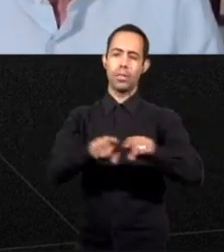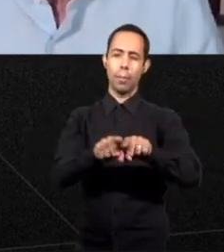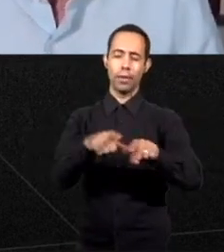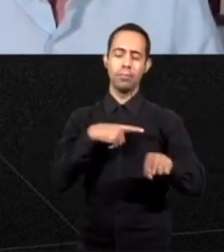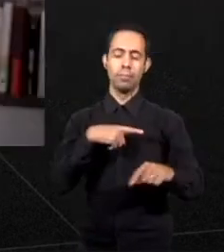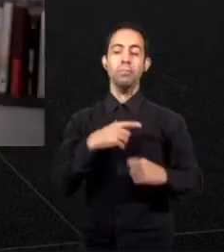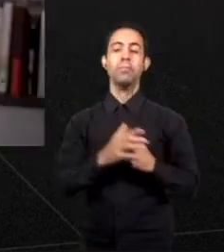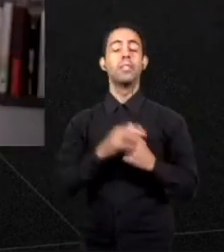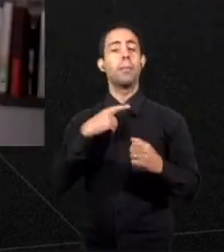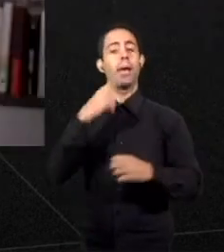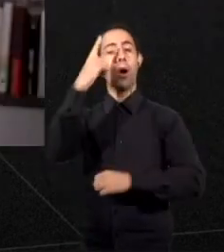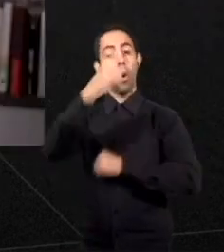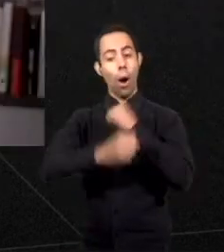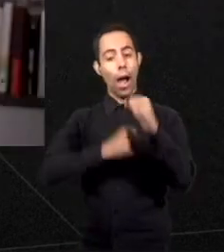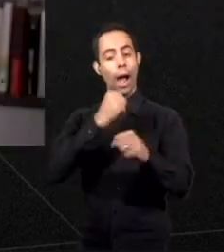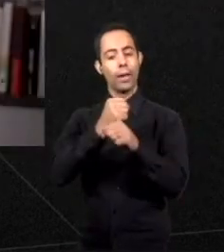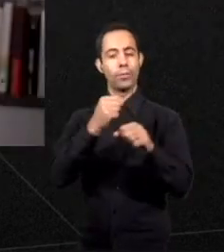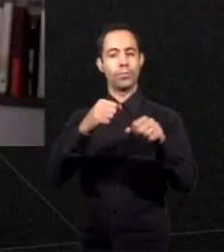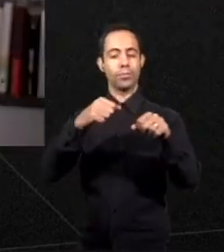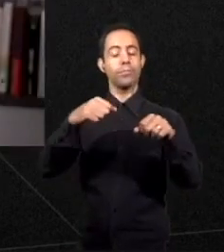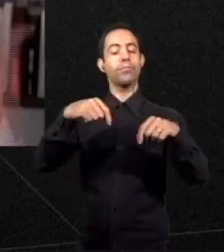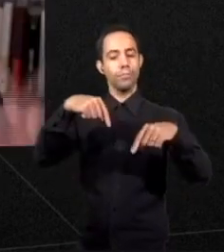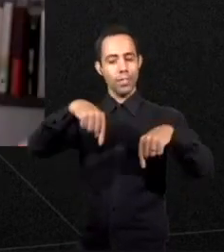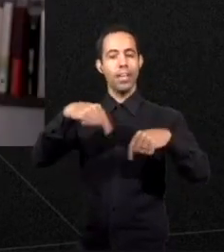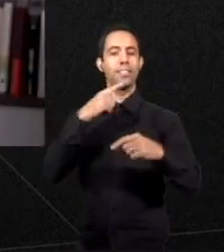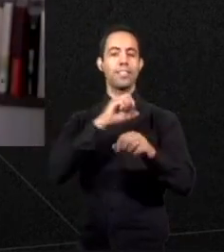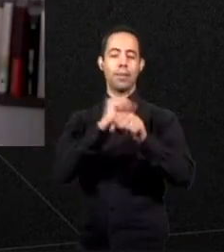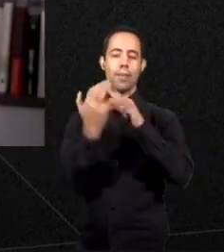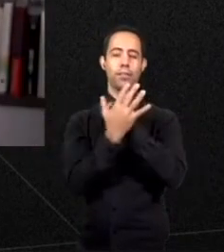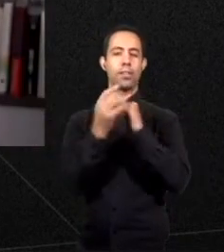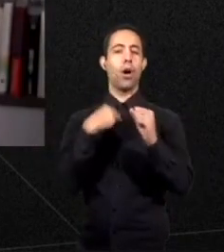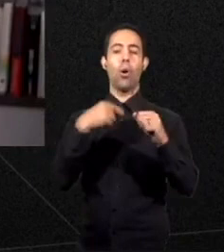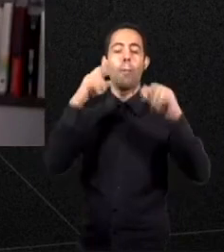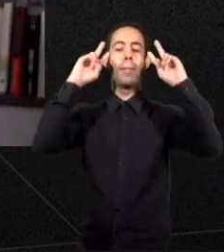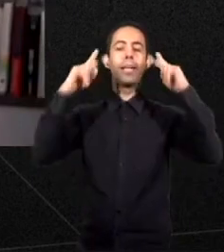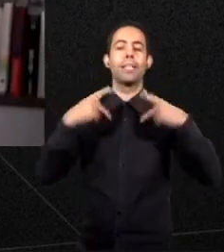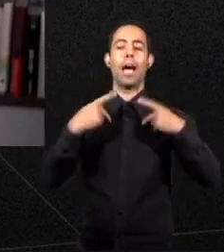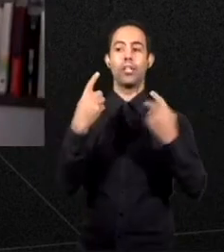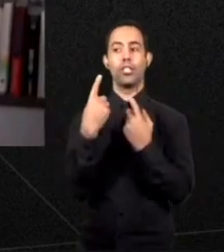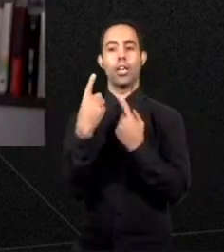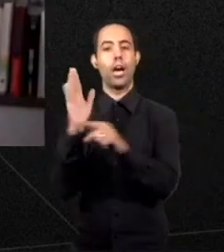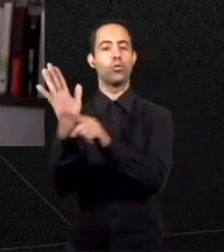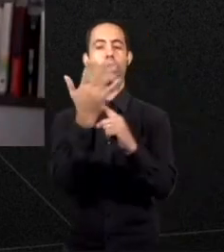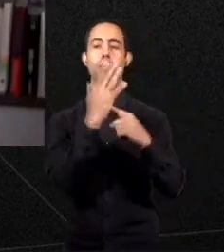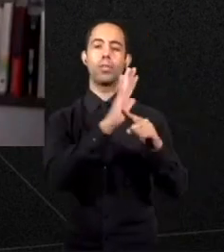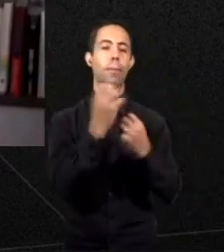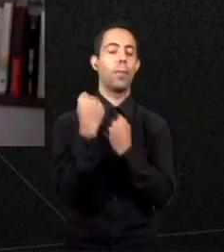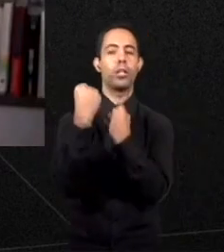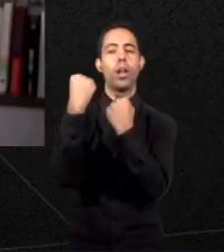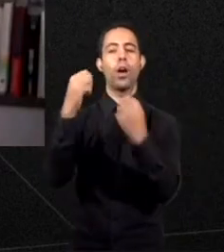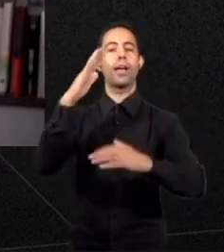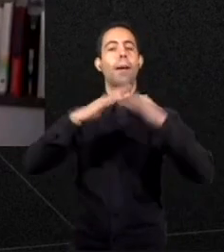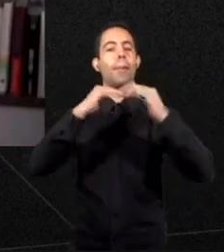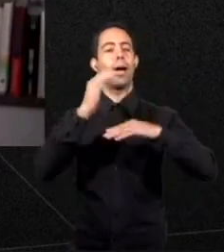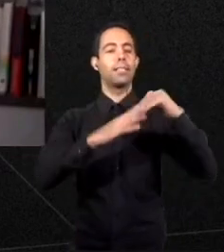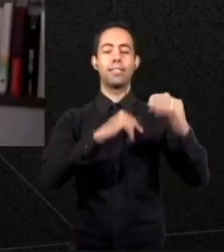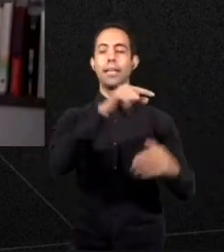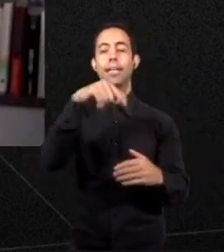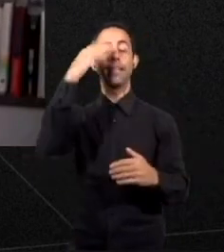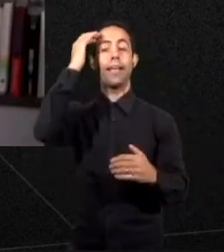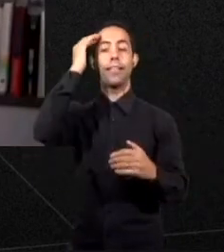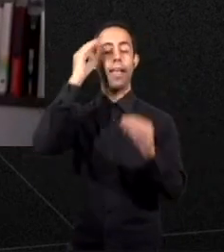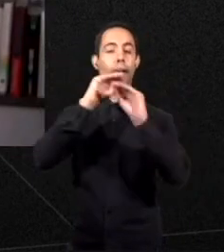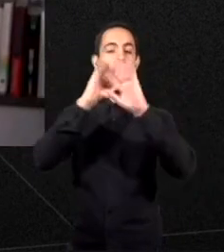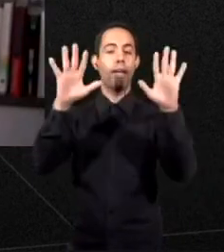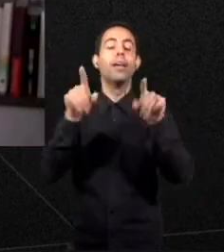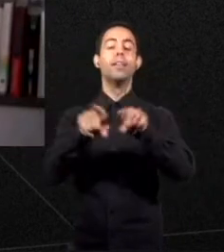year. Humanity has never been so powerful, so able to understand and to